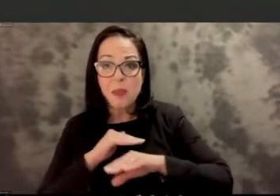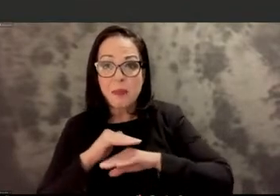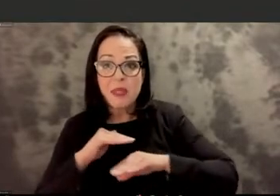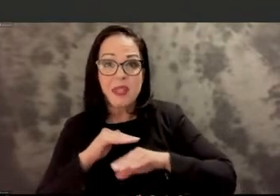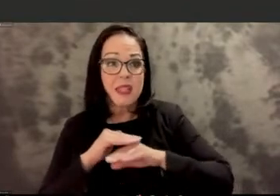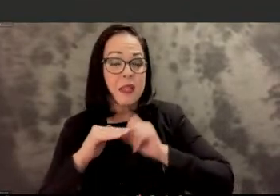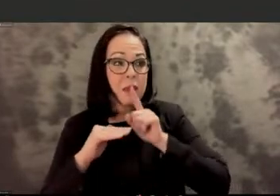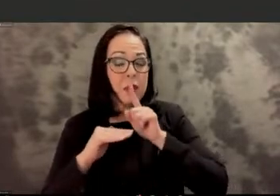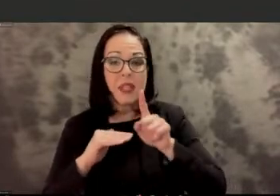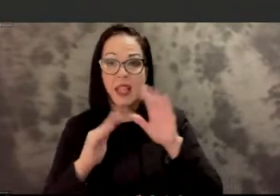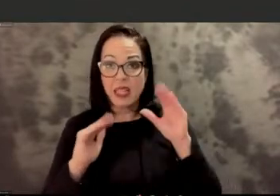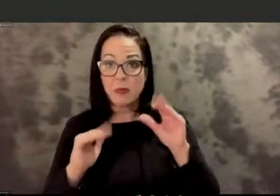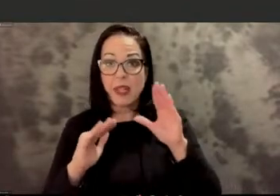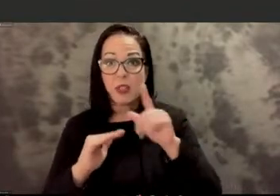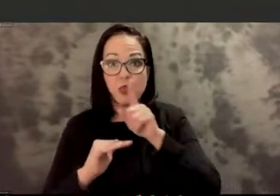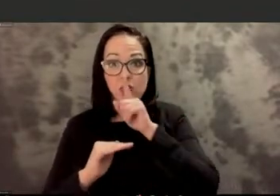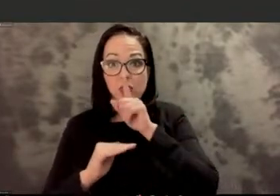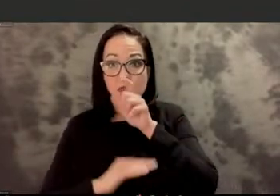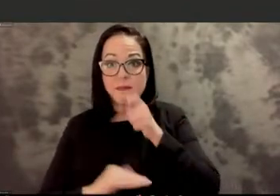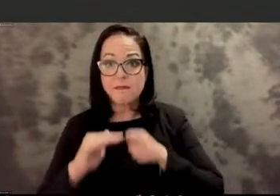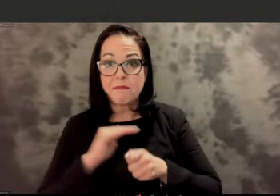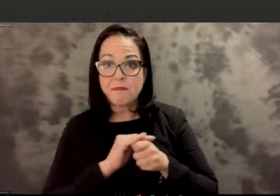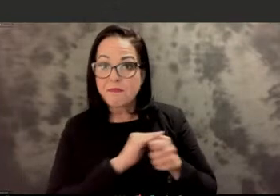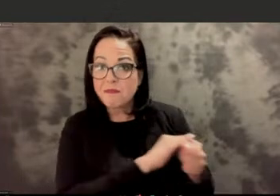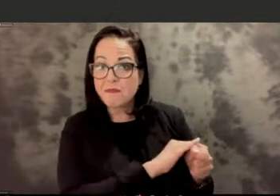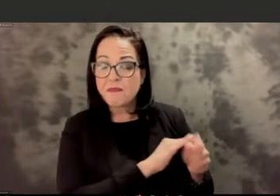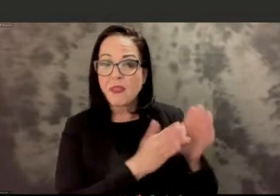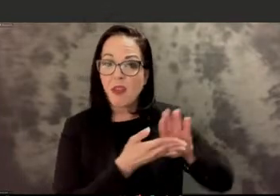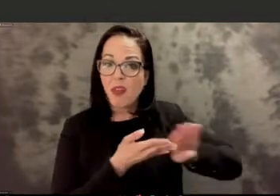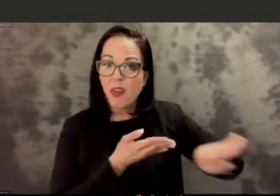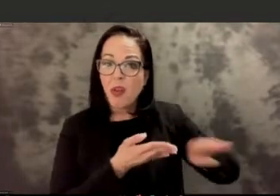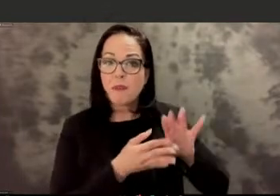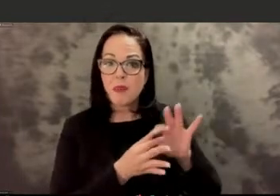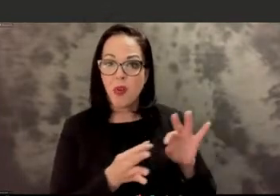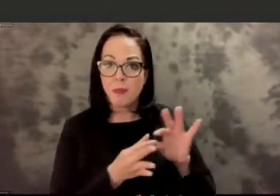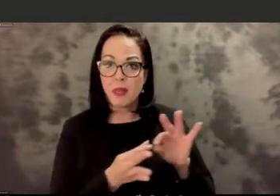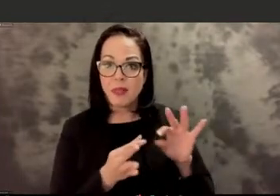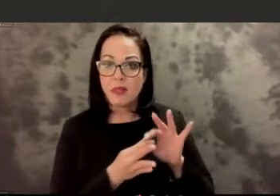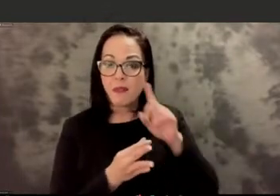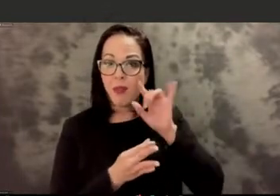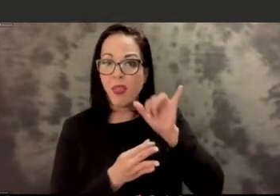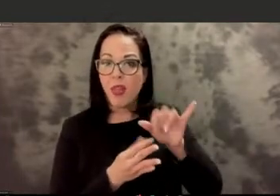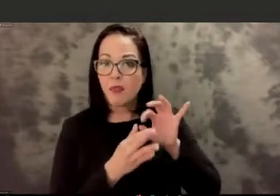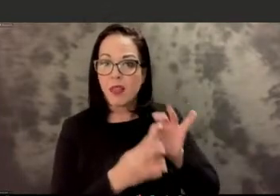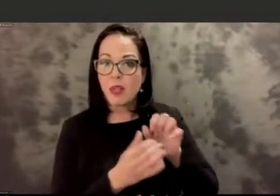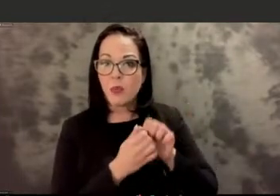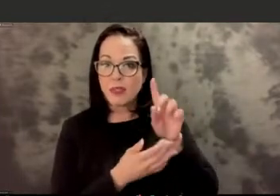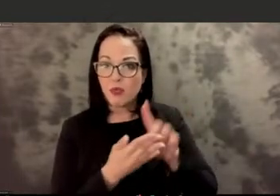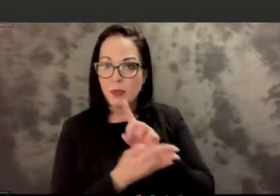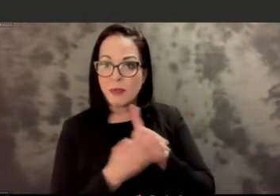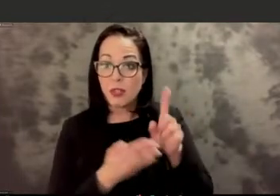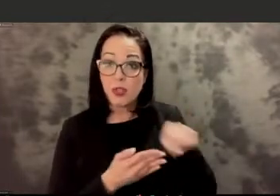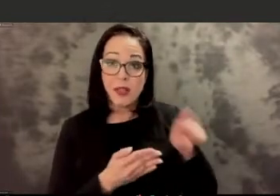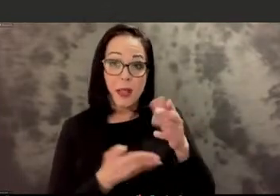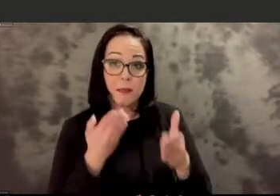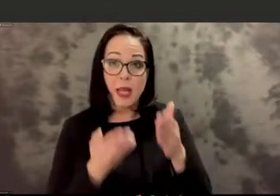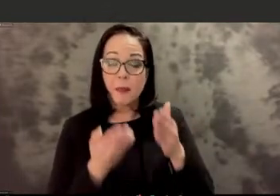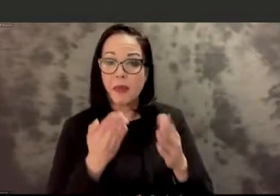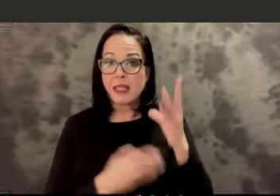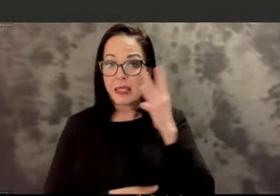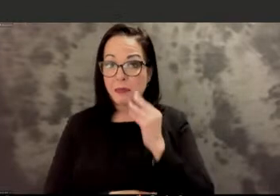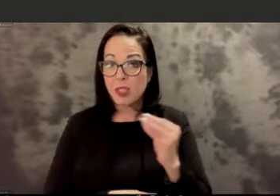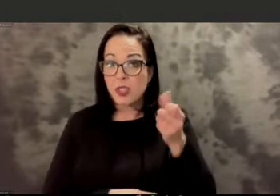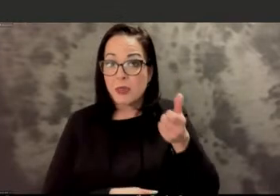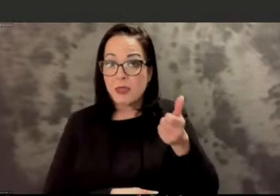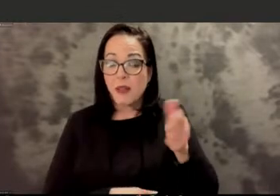subjugate any comment or perspectives they have on the discrimination they may observe in the Asian American,